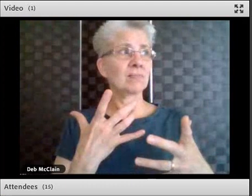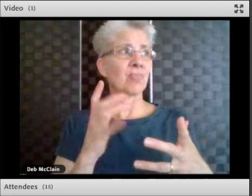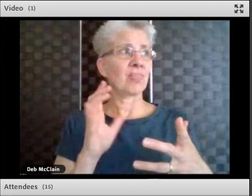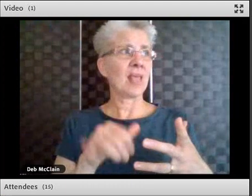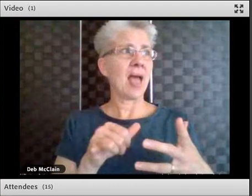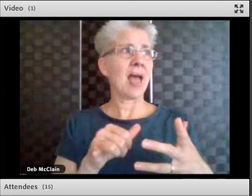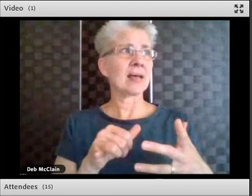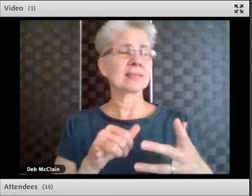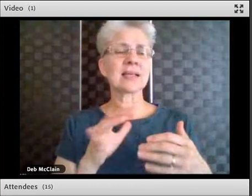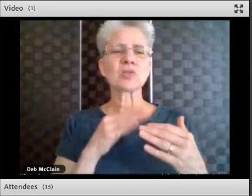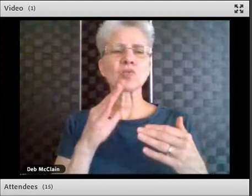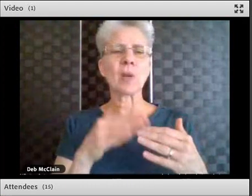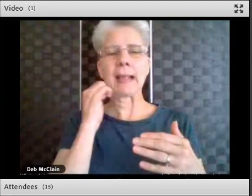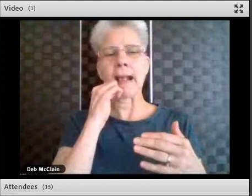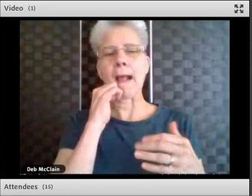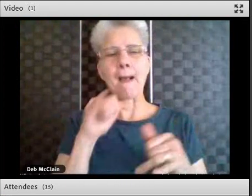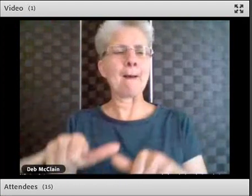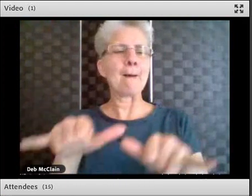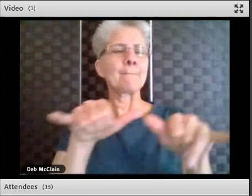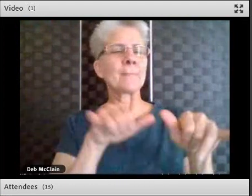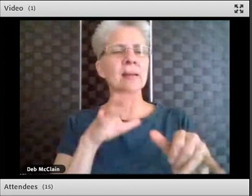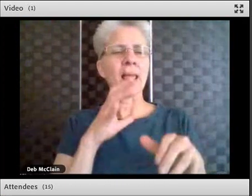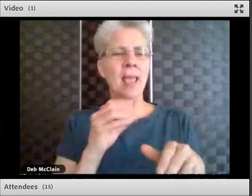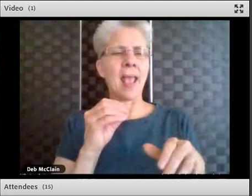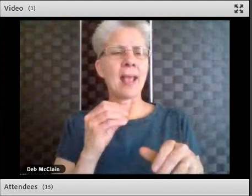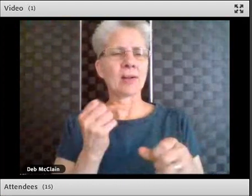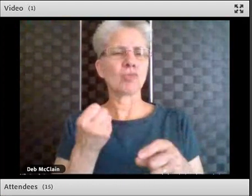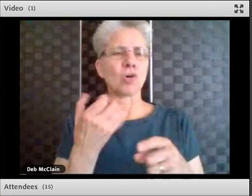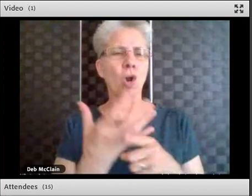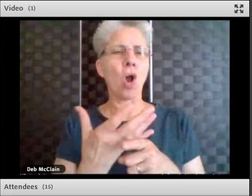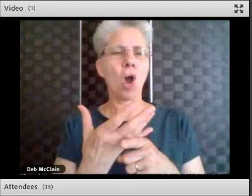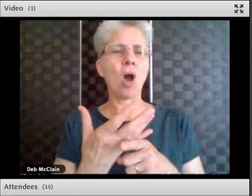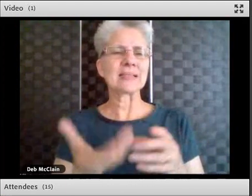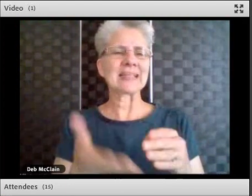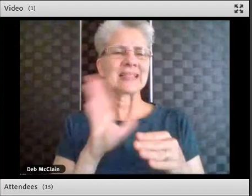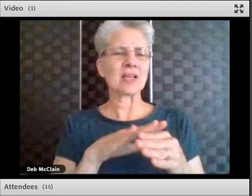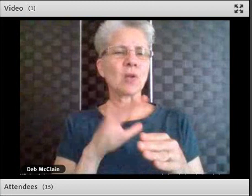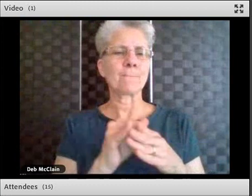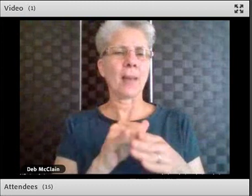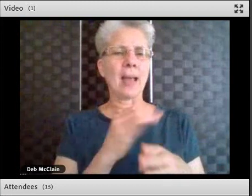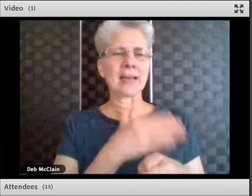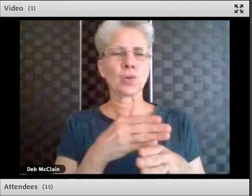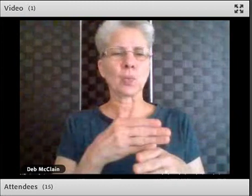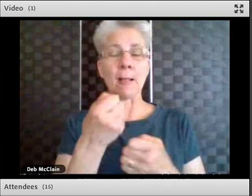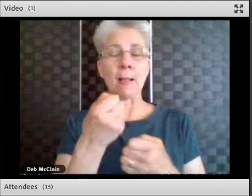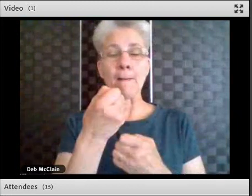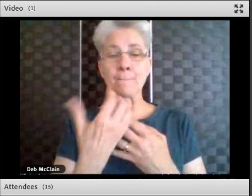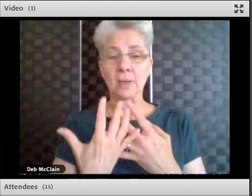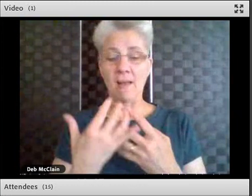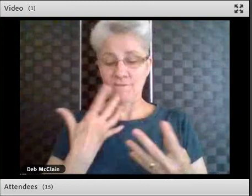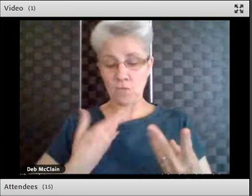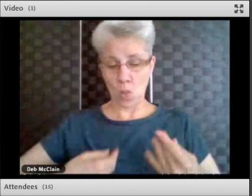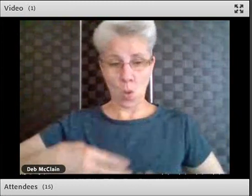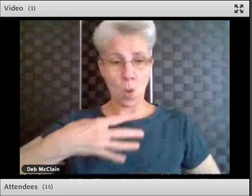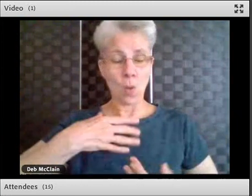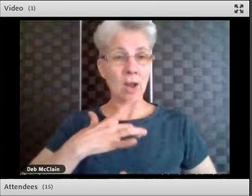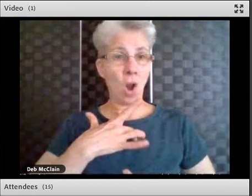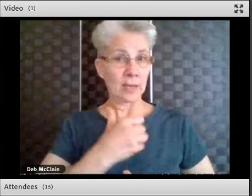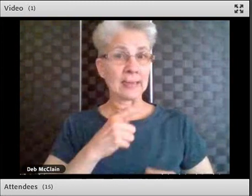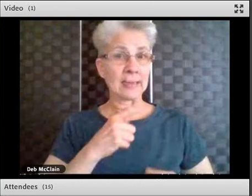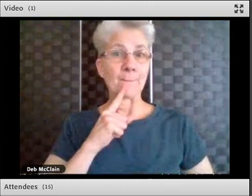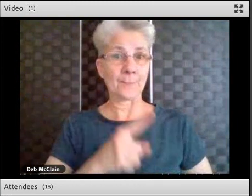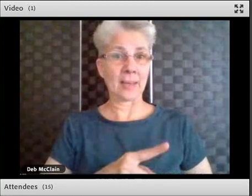is extremely common, and it is caused or exacerbated by a decreased blood flow, and obviously a heart attack can